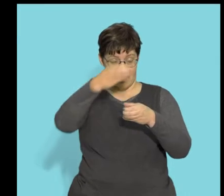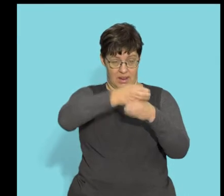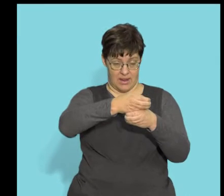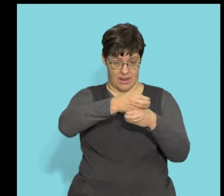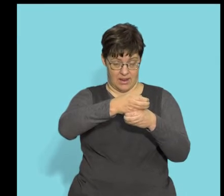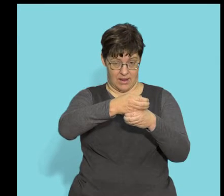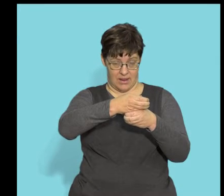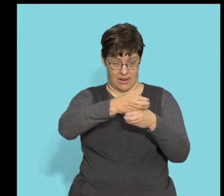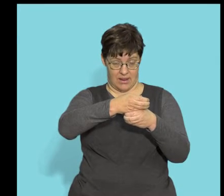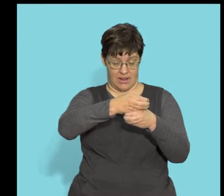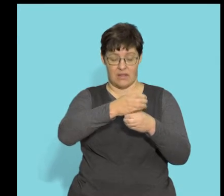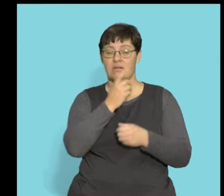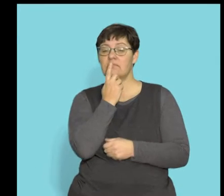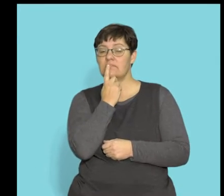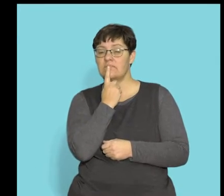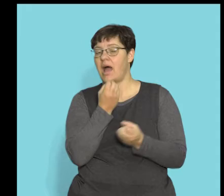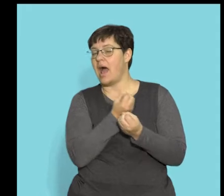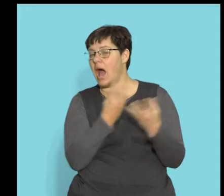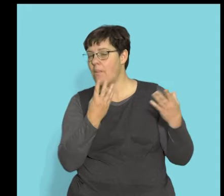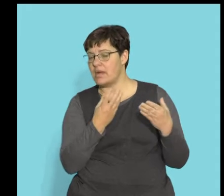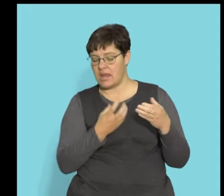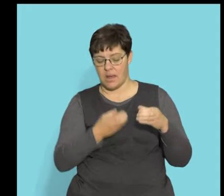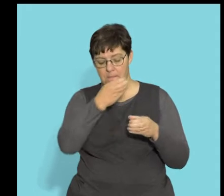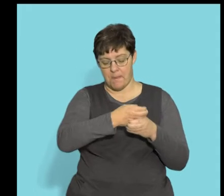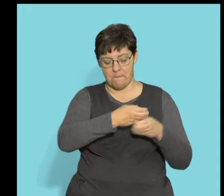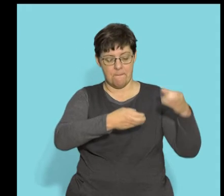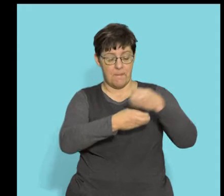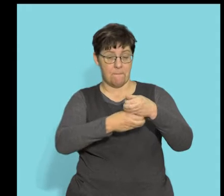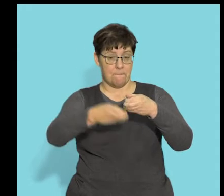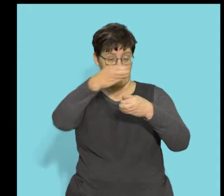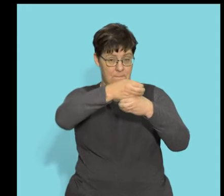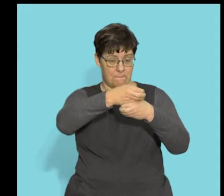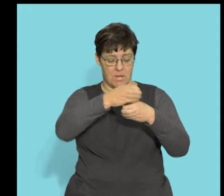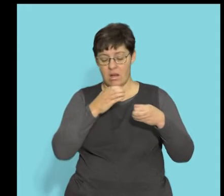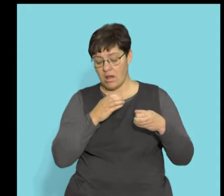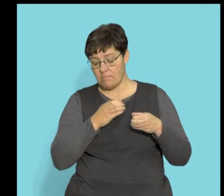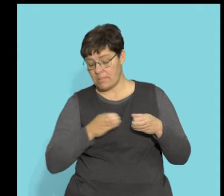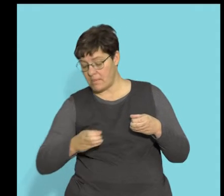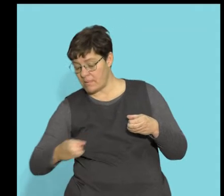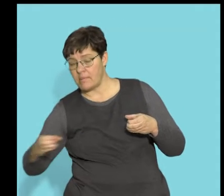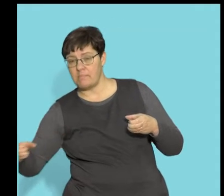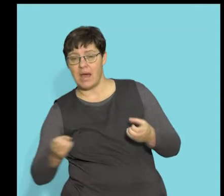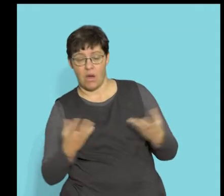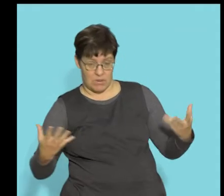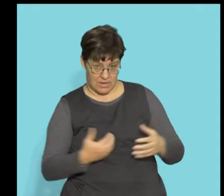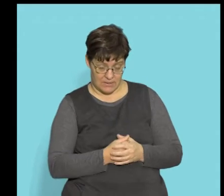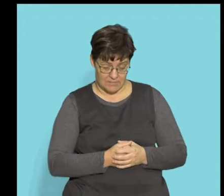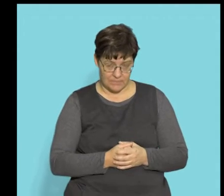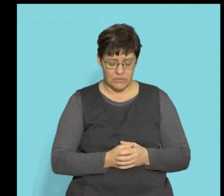vertically, I want to see how many I could fit lengthwise. So if my diameter is